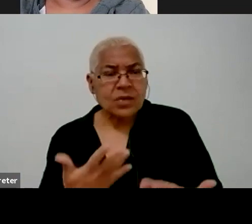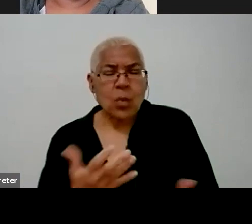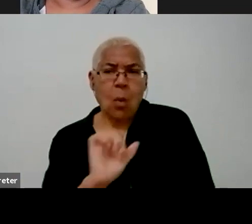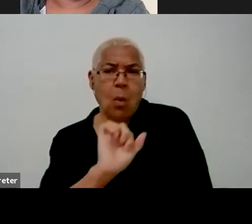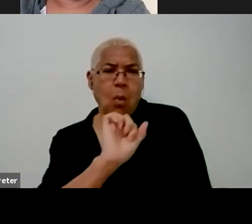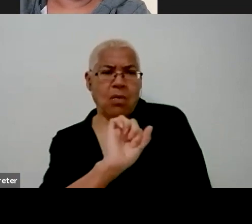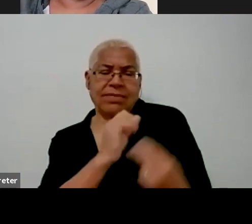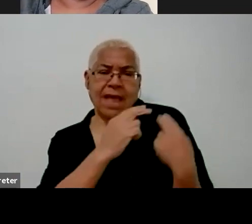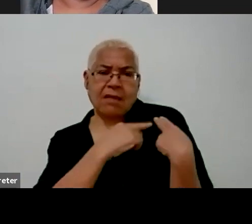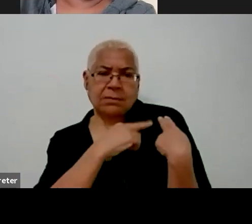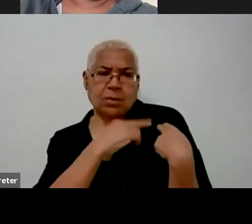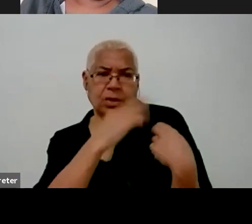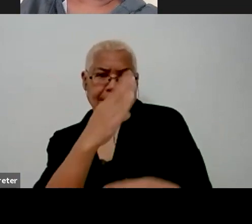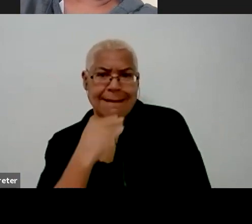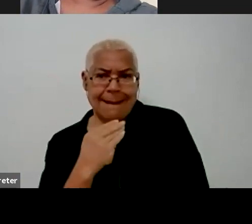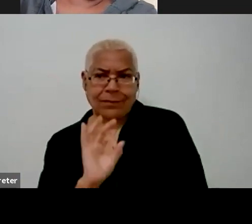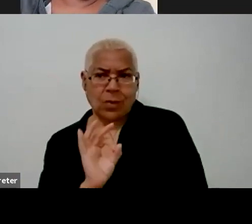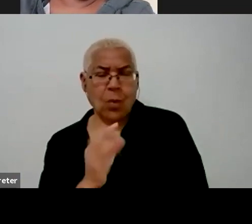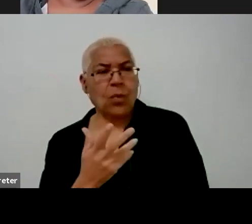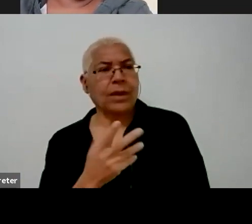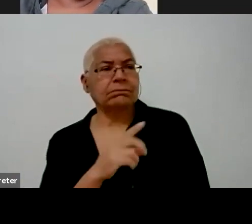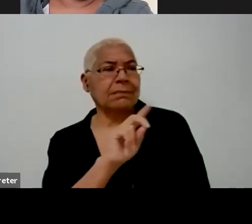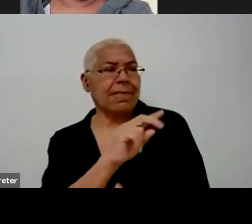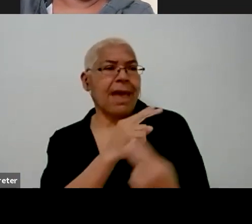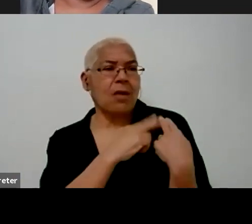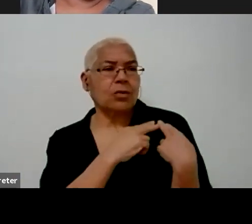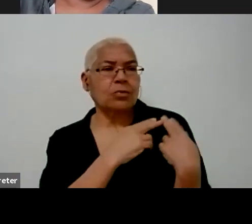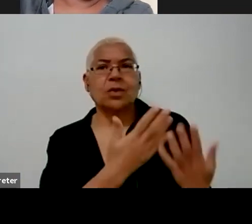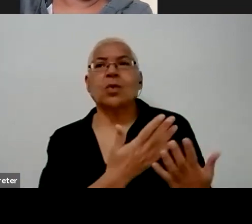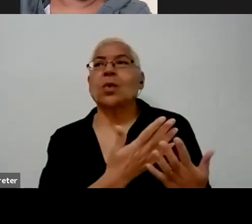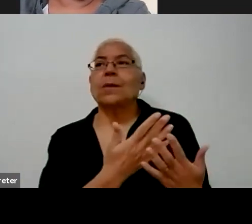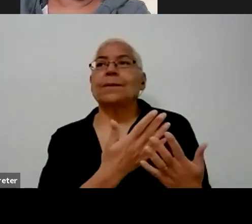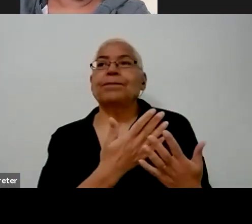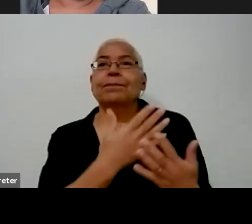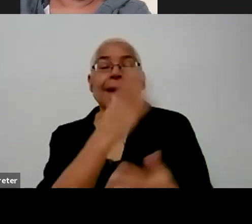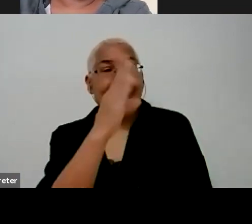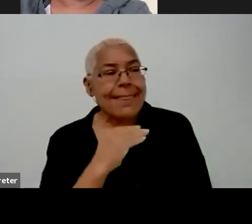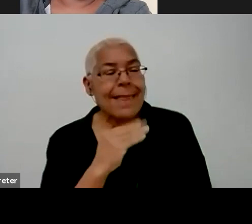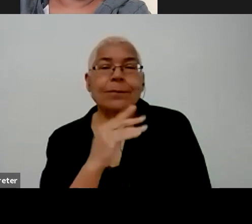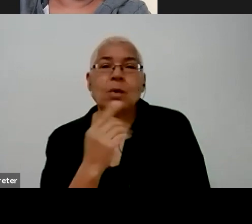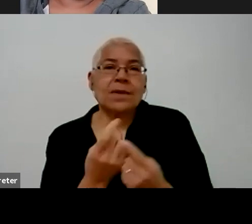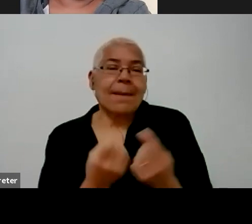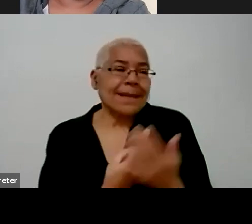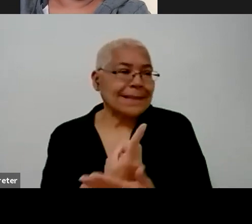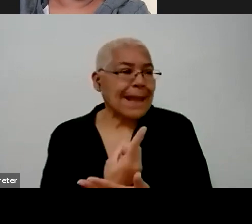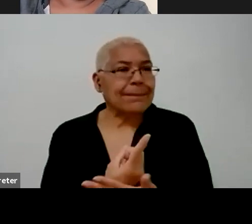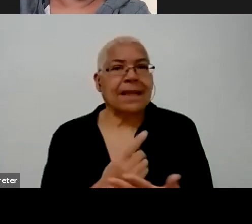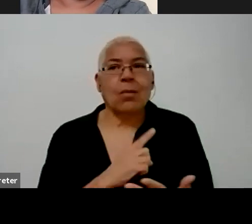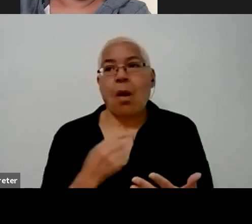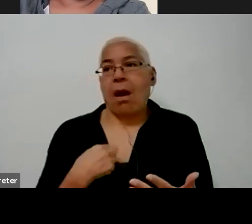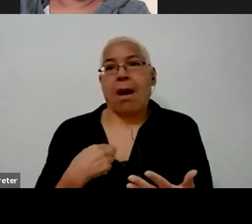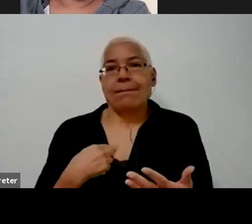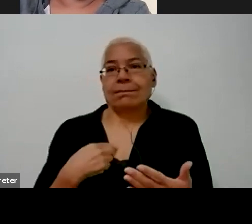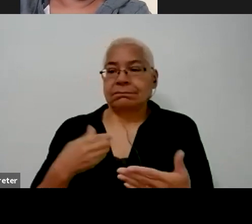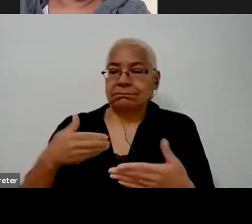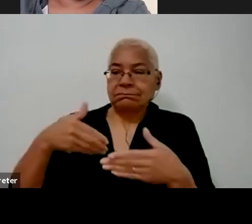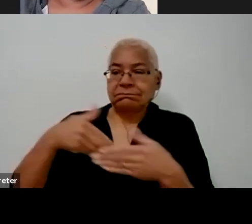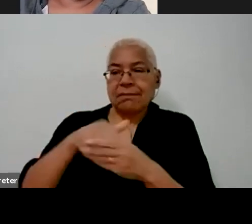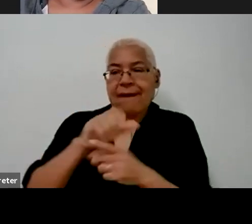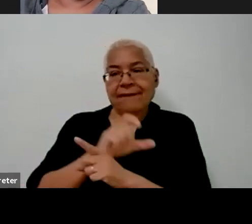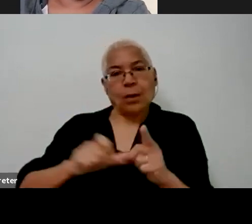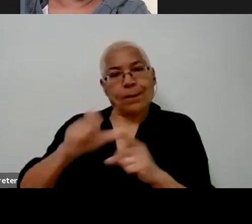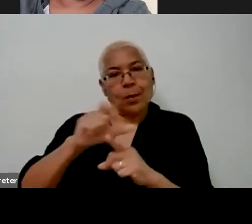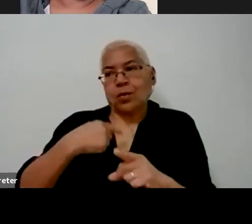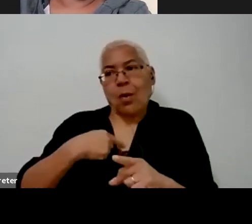to assure me that something is happening, because I'm just a member of a community. I'm not a family